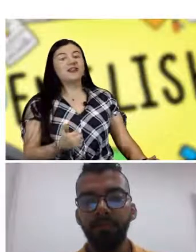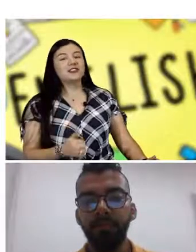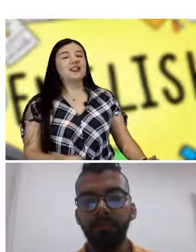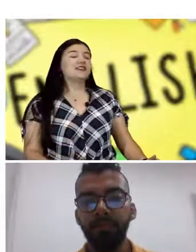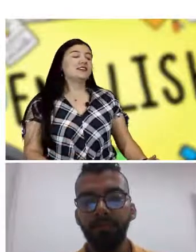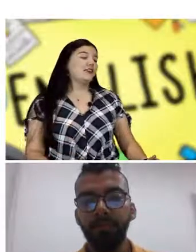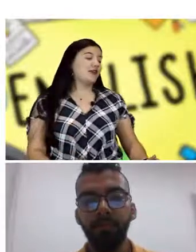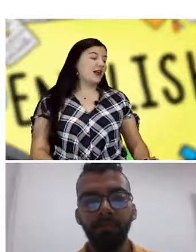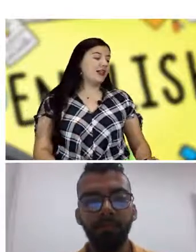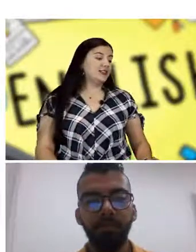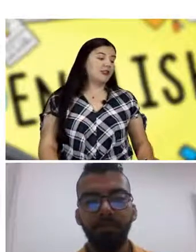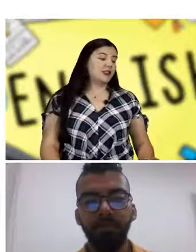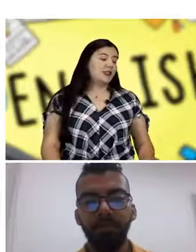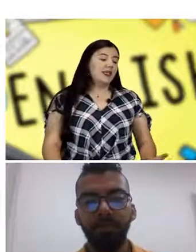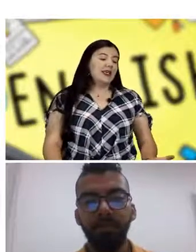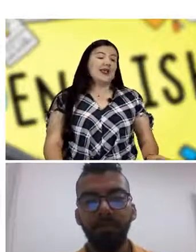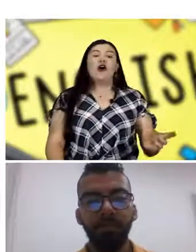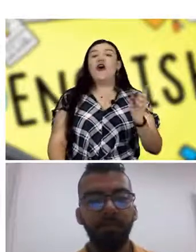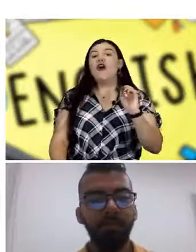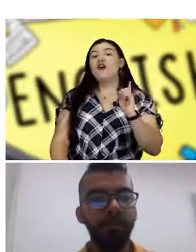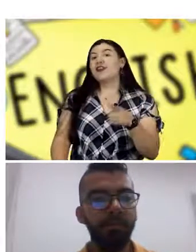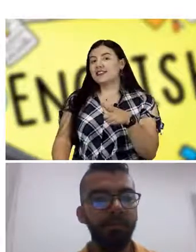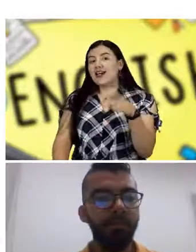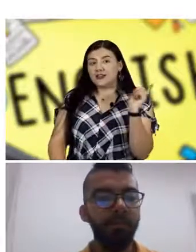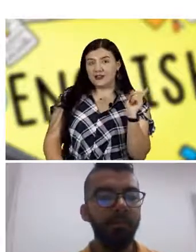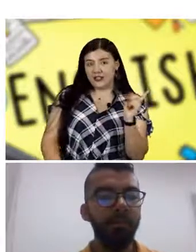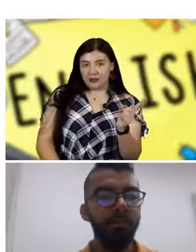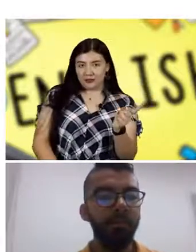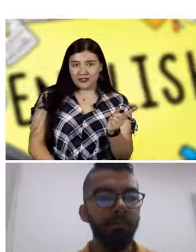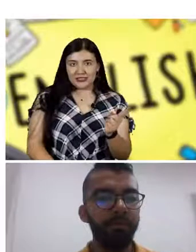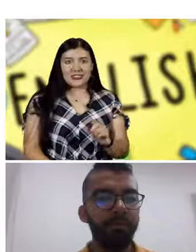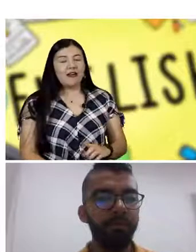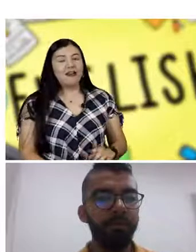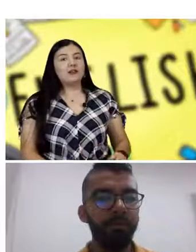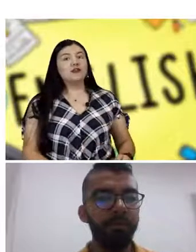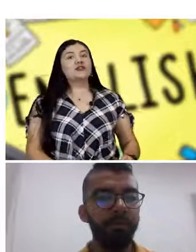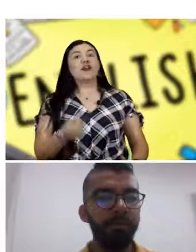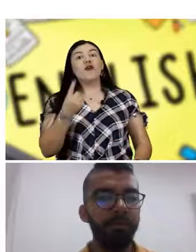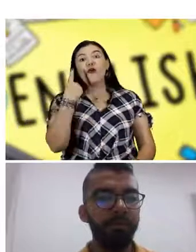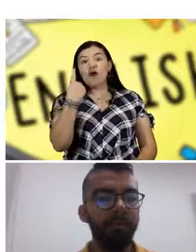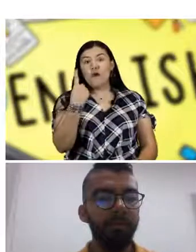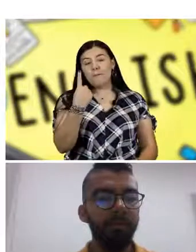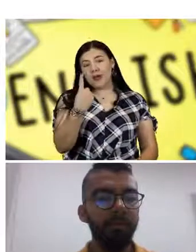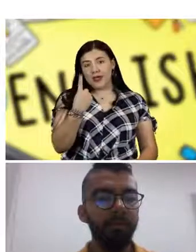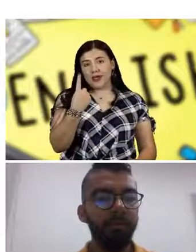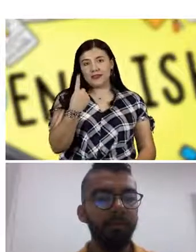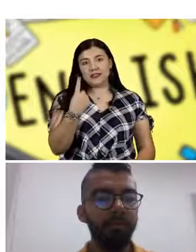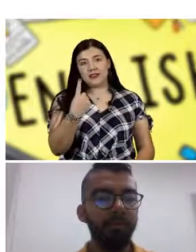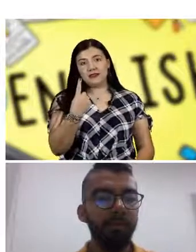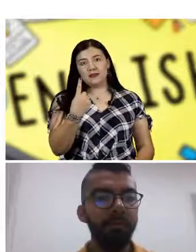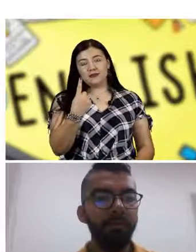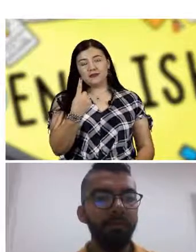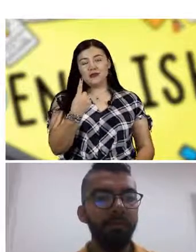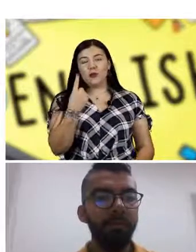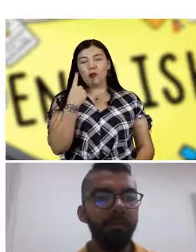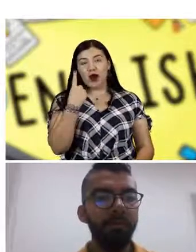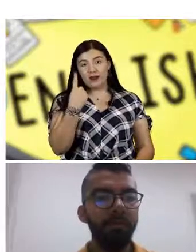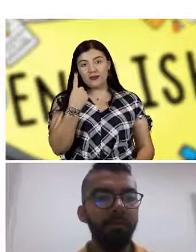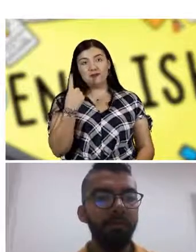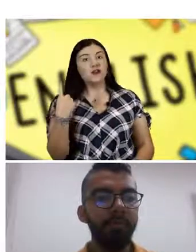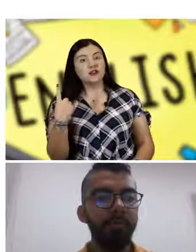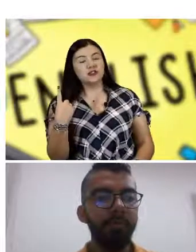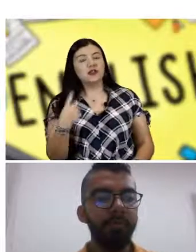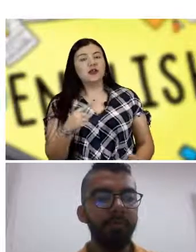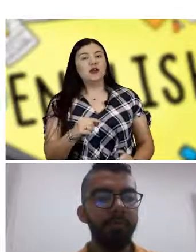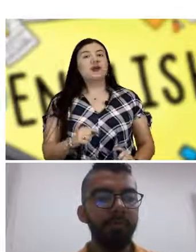So, foot is the correct answer. Ojo con este dato, chicos. Si hablamos de un pie, ¿sí?